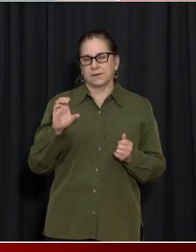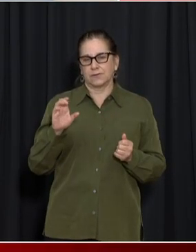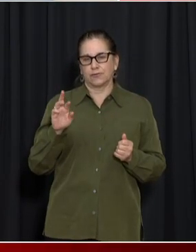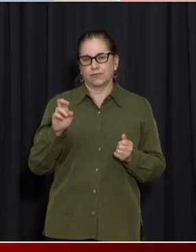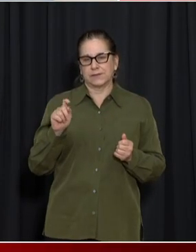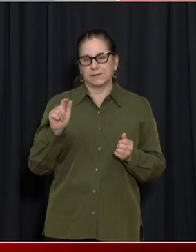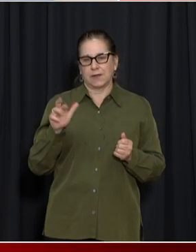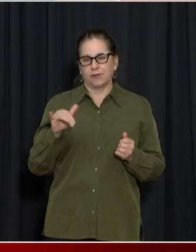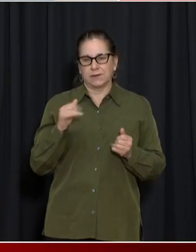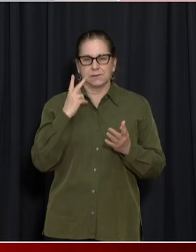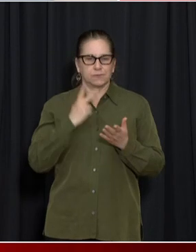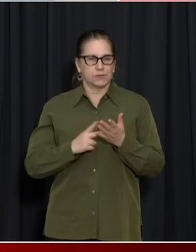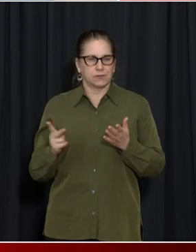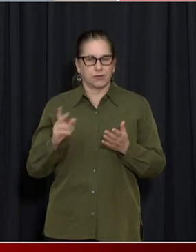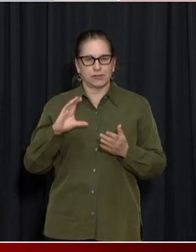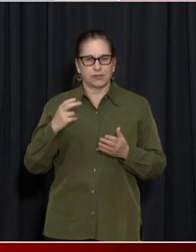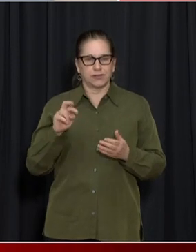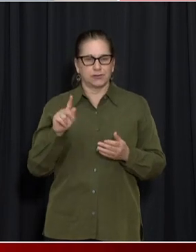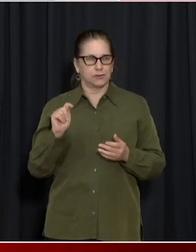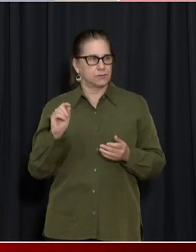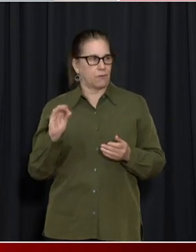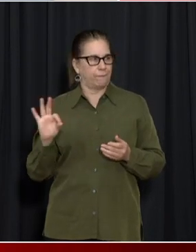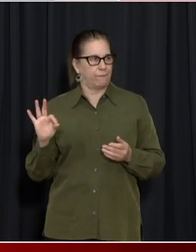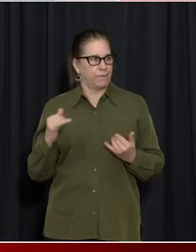Madam Mayor, I think